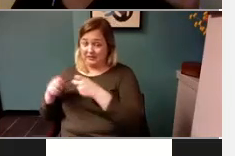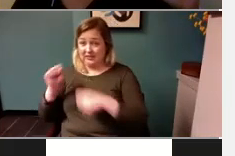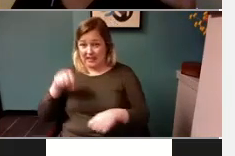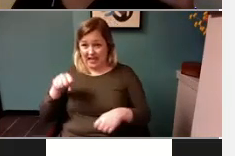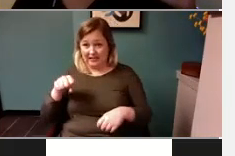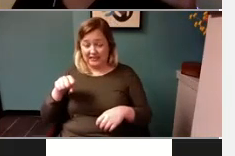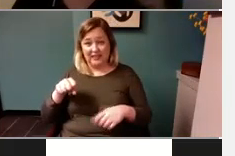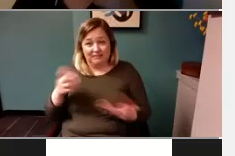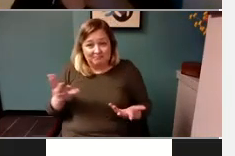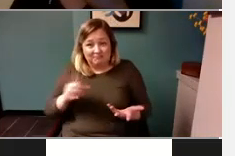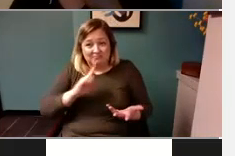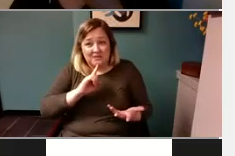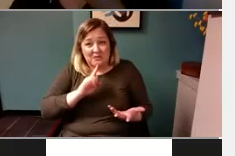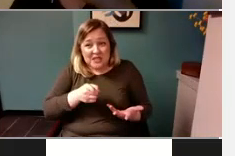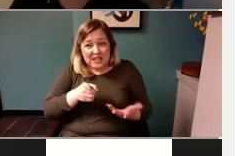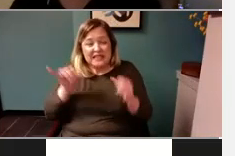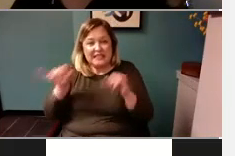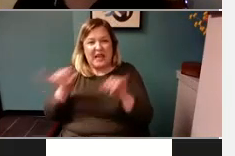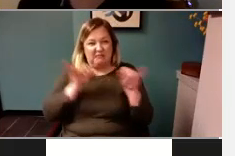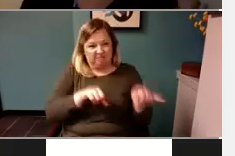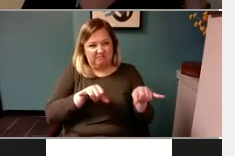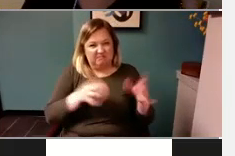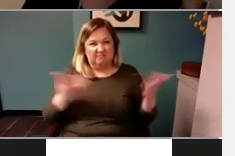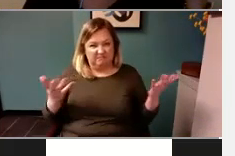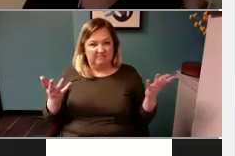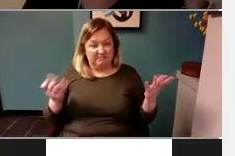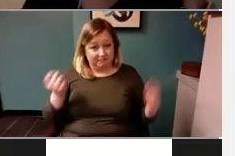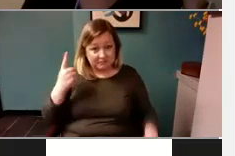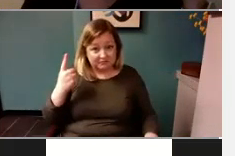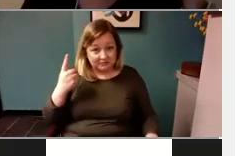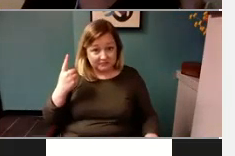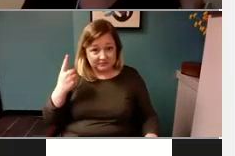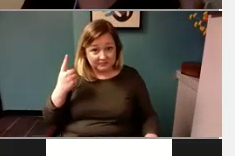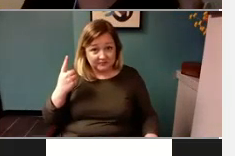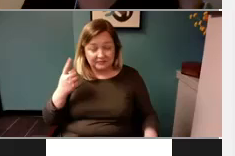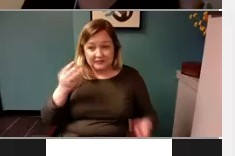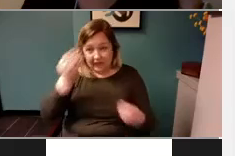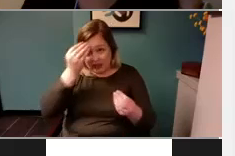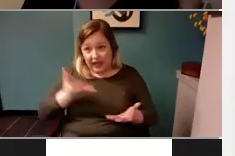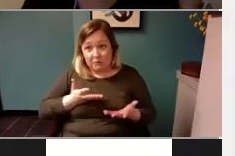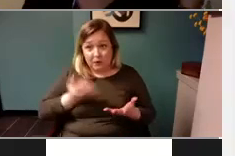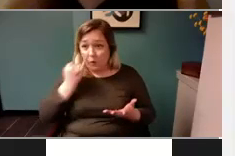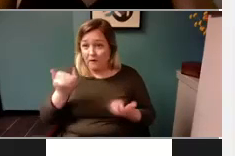Vamsi? And let me know if you have any questions about these two problems.